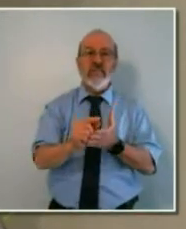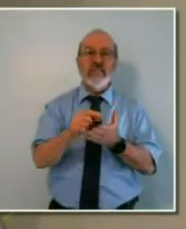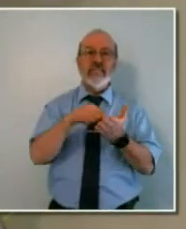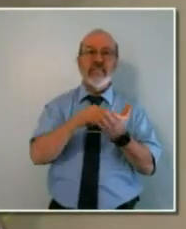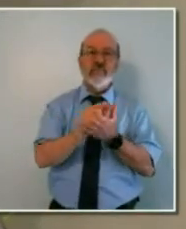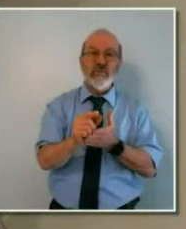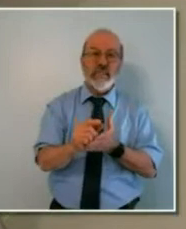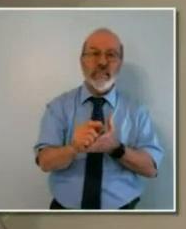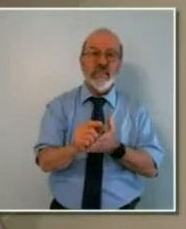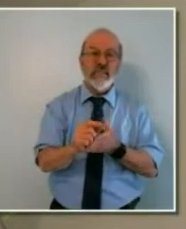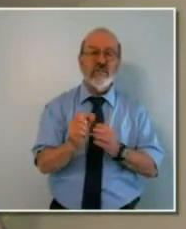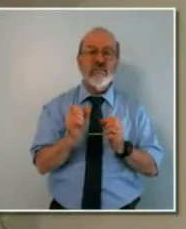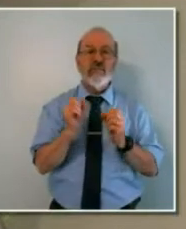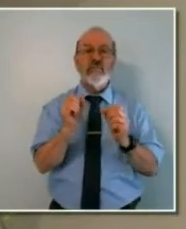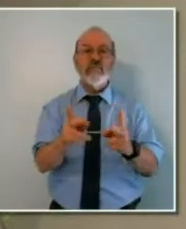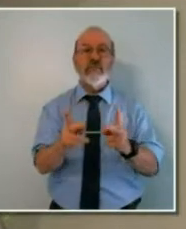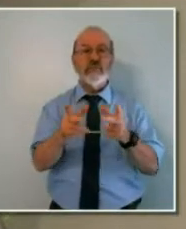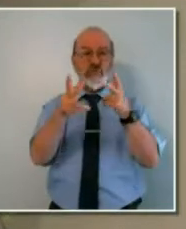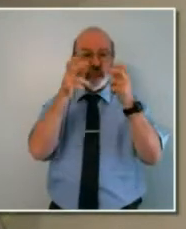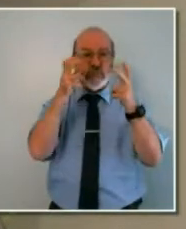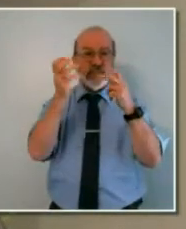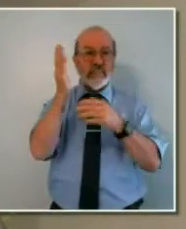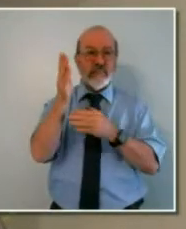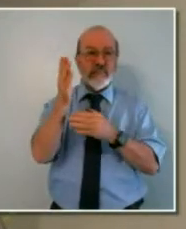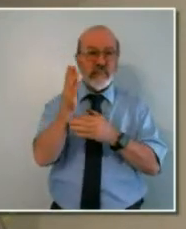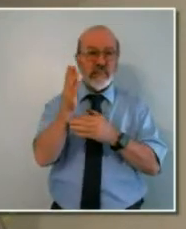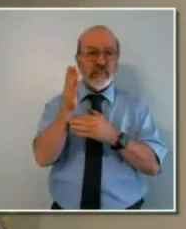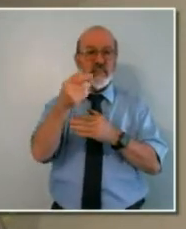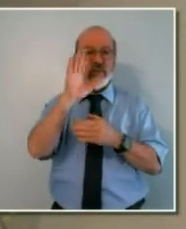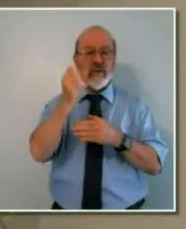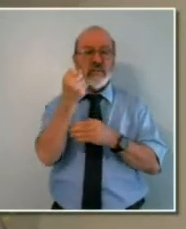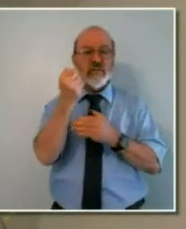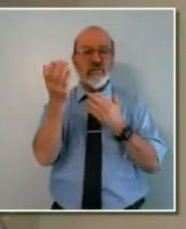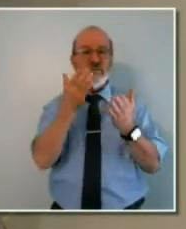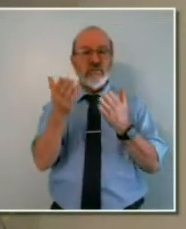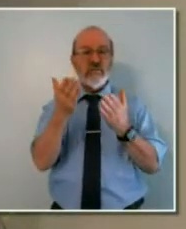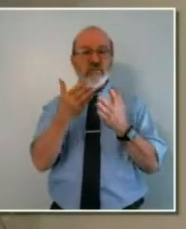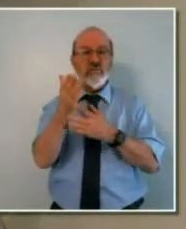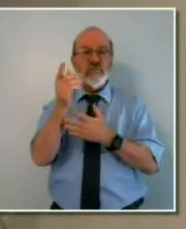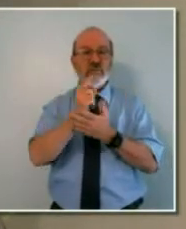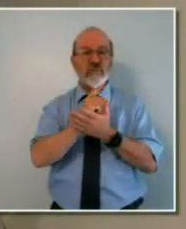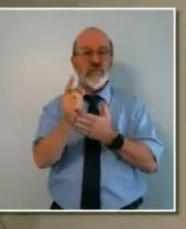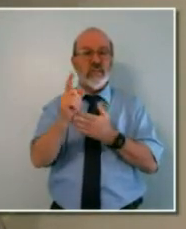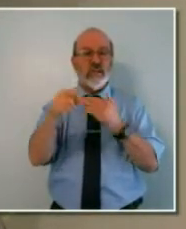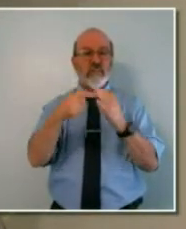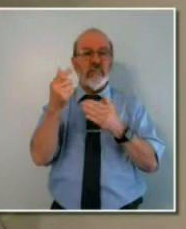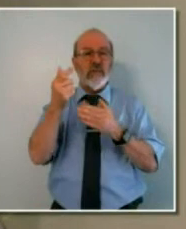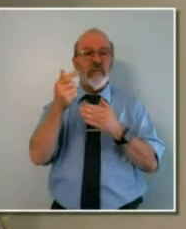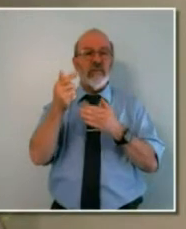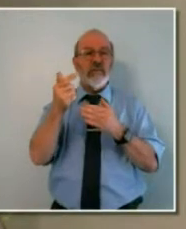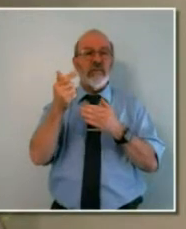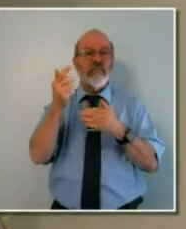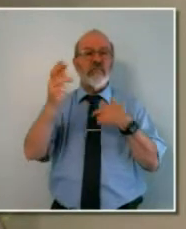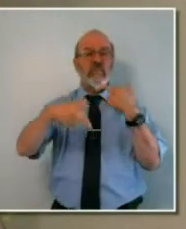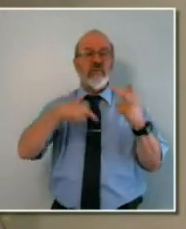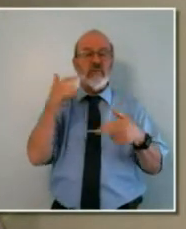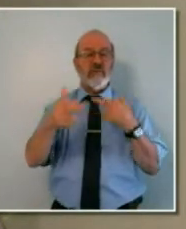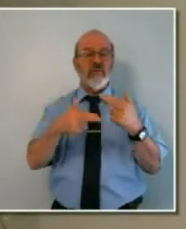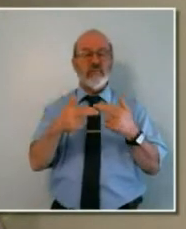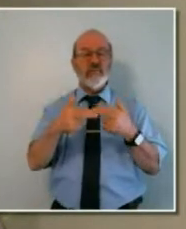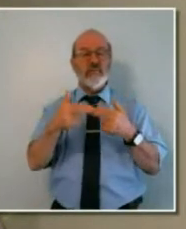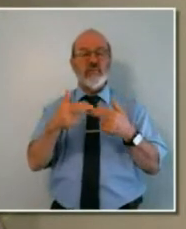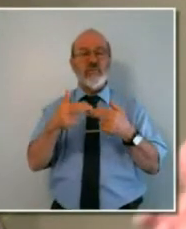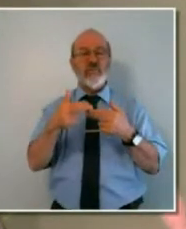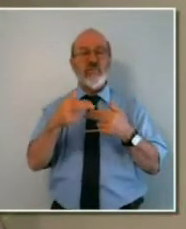are privileged to hear the messages of God's servants throughout the week about the about revival, would you give